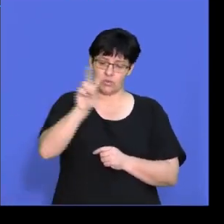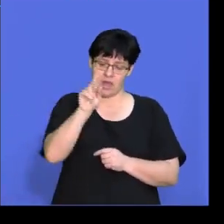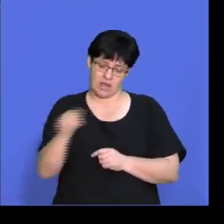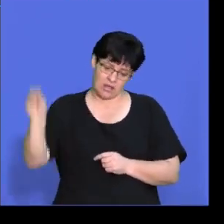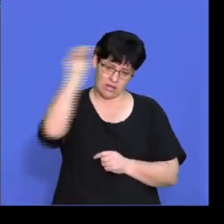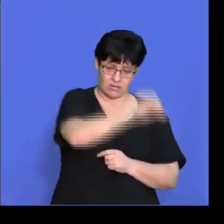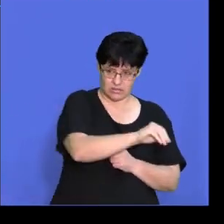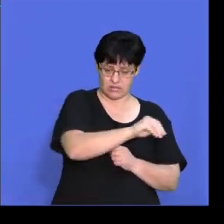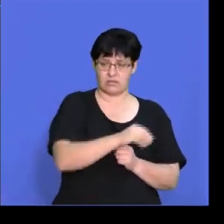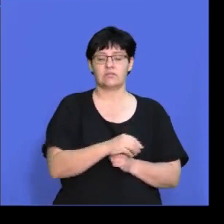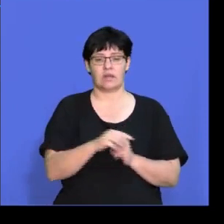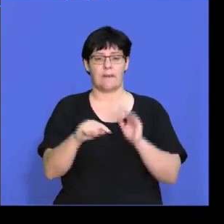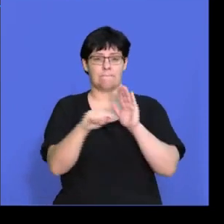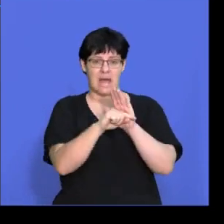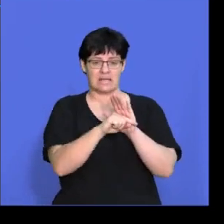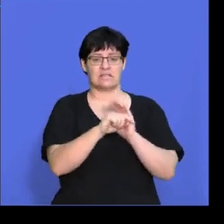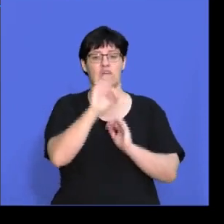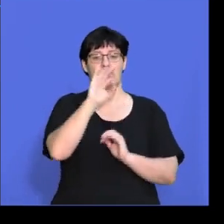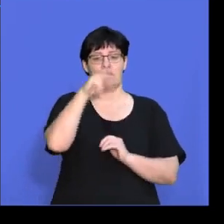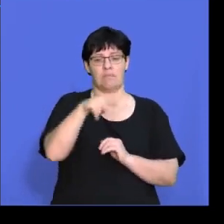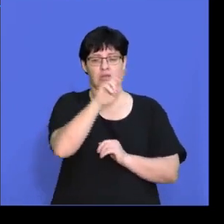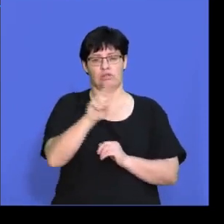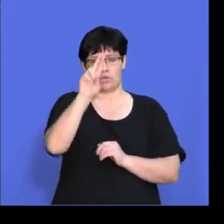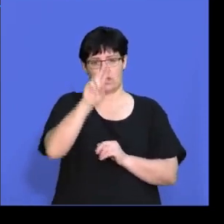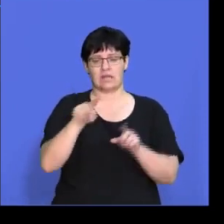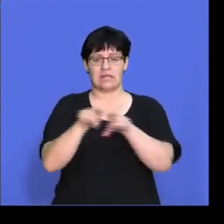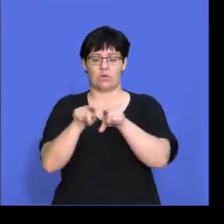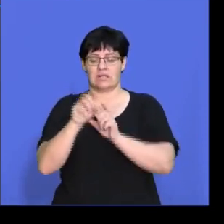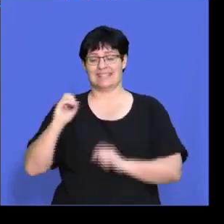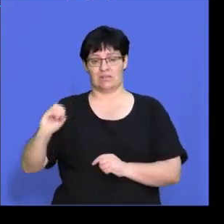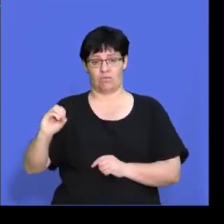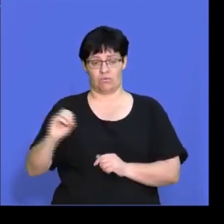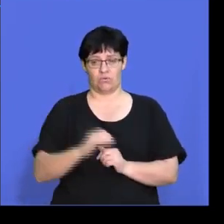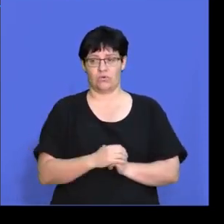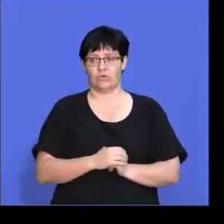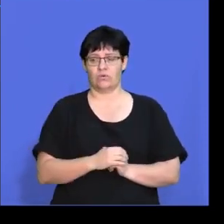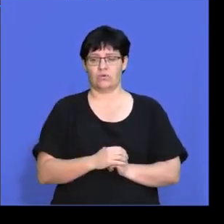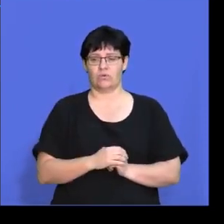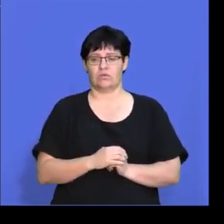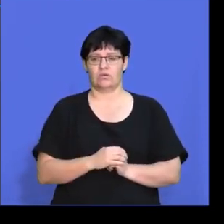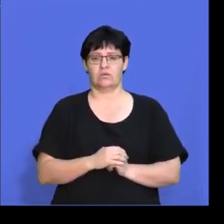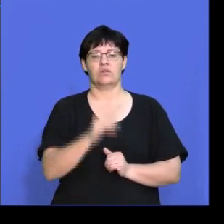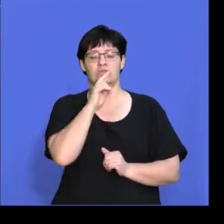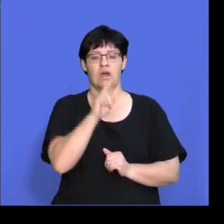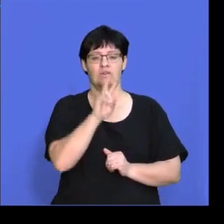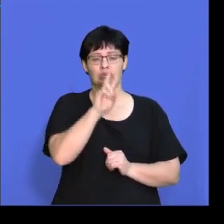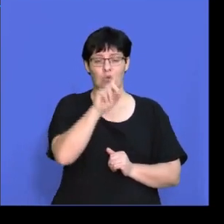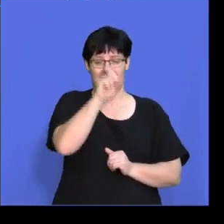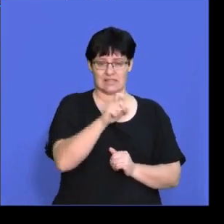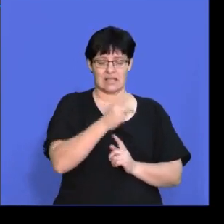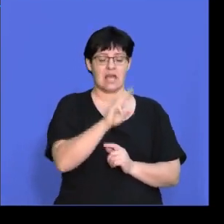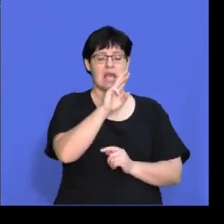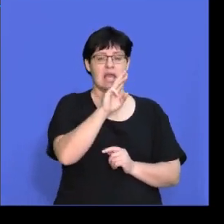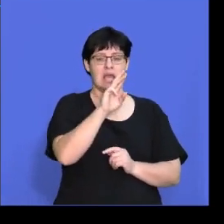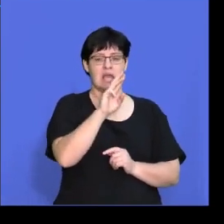the other side, so it's going to become minus 3p squared, and that is all equal to 0. We've got two x terms here. We've